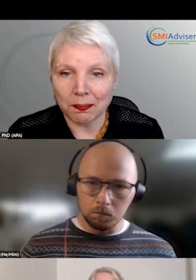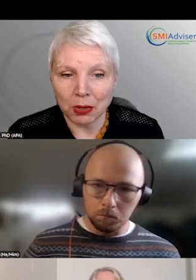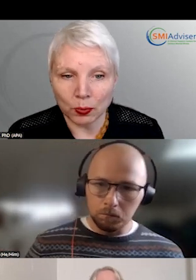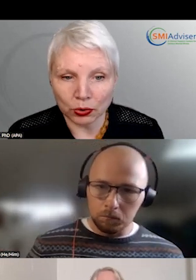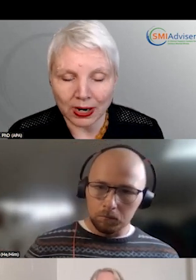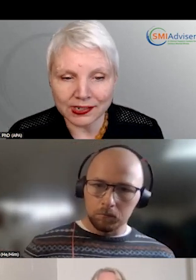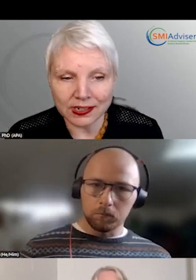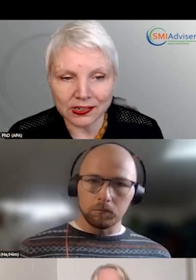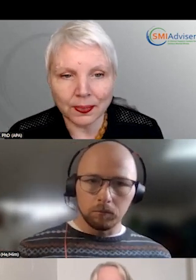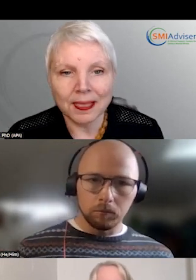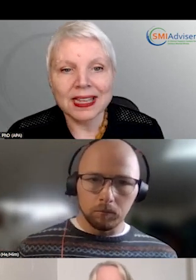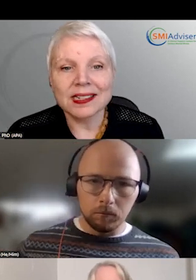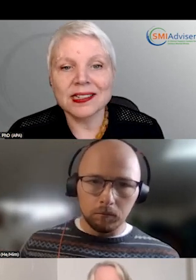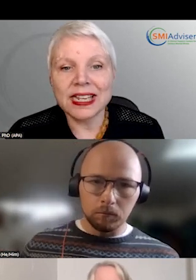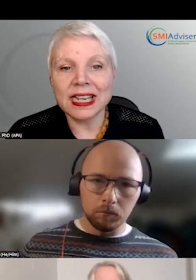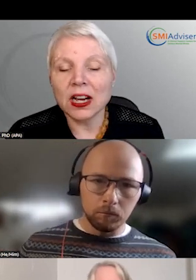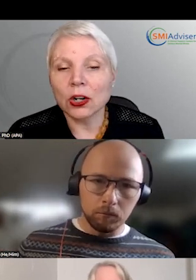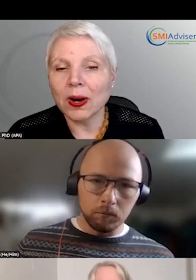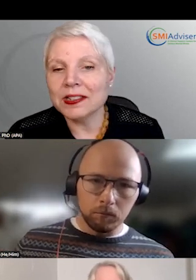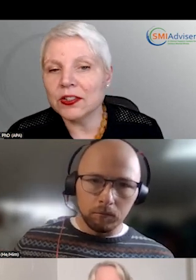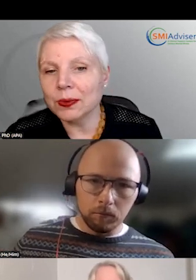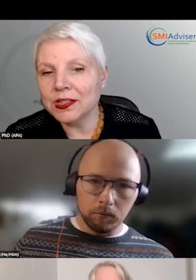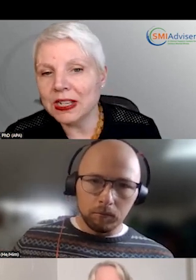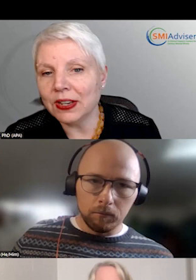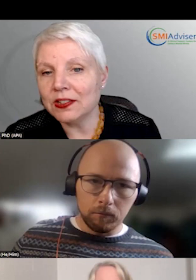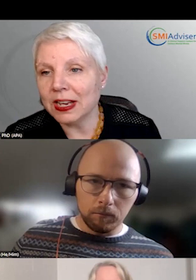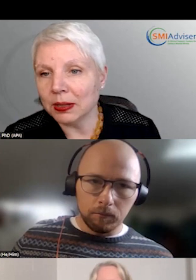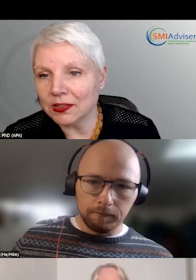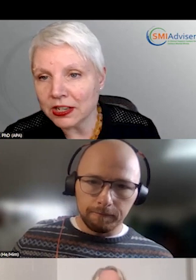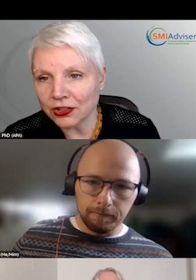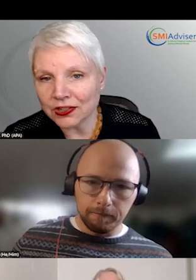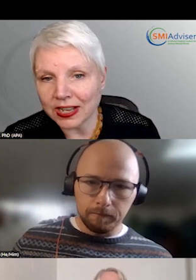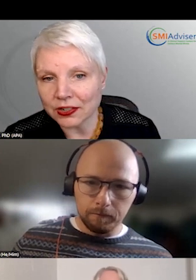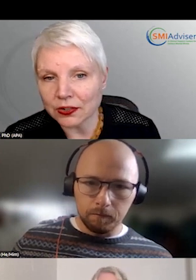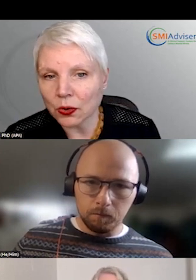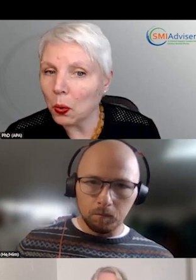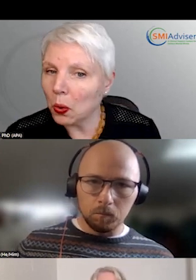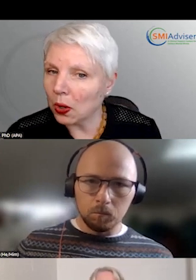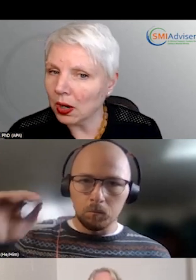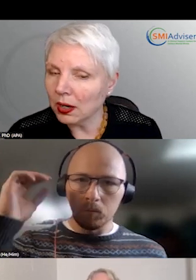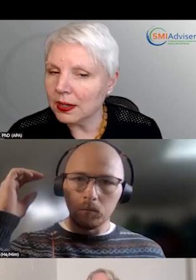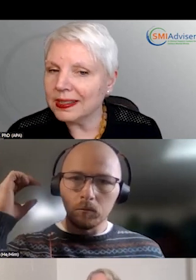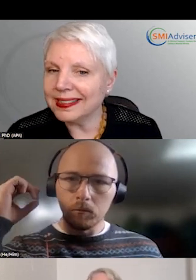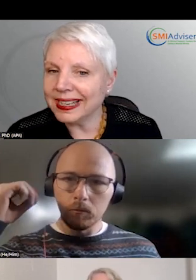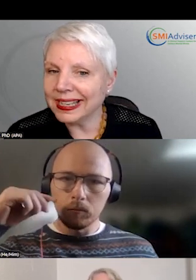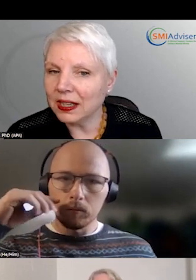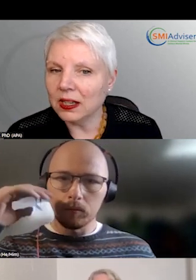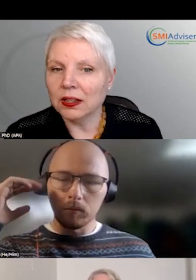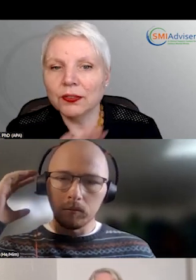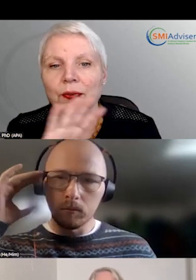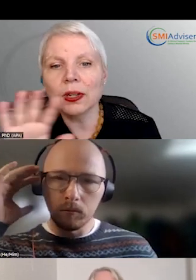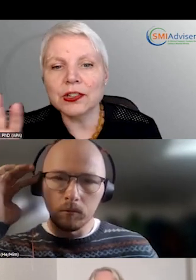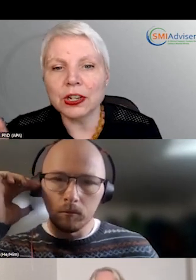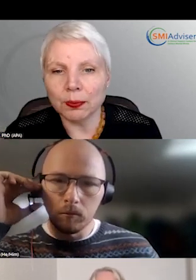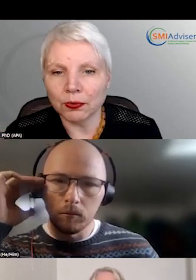community-based mobile crisis? C, crisis receiving stabilization centers? Or D,